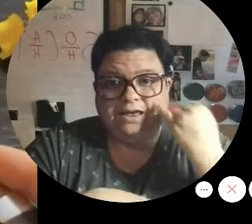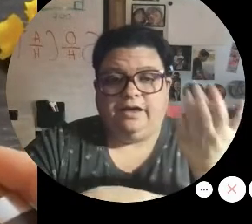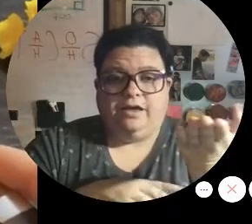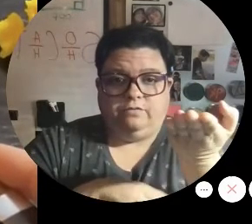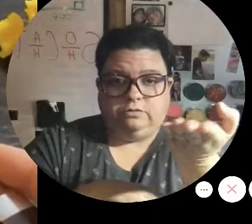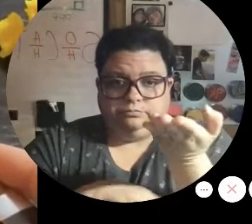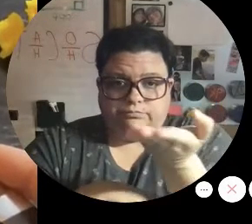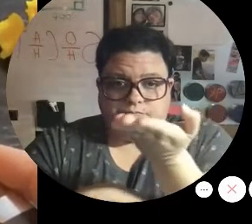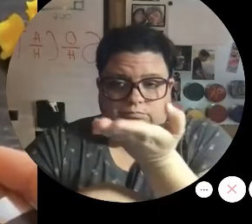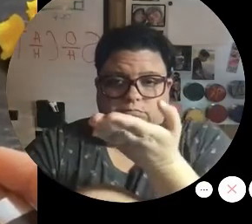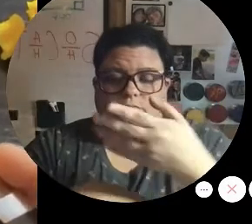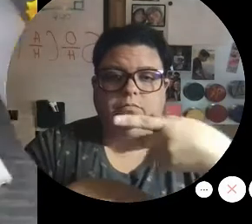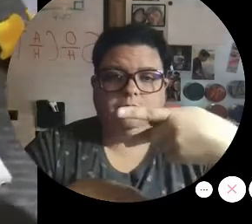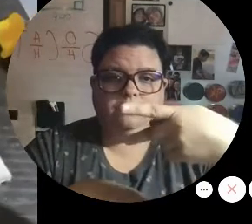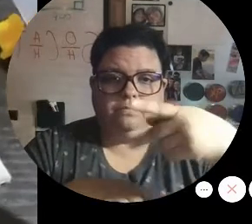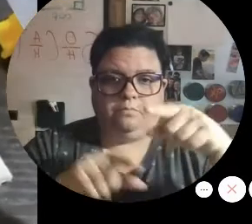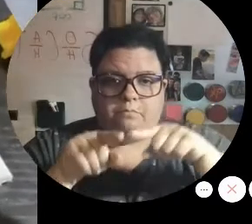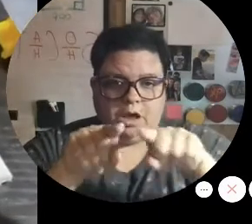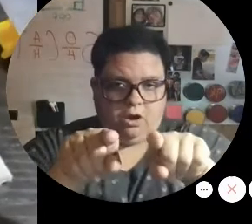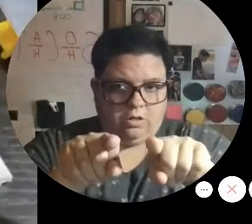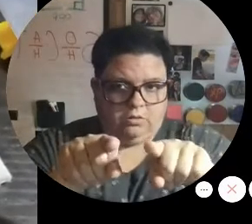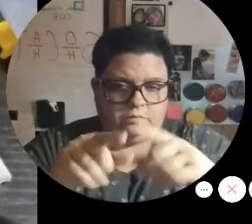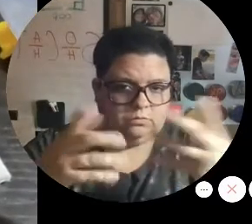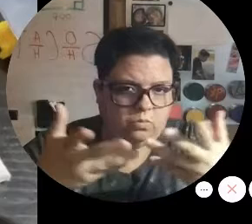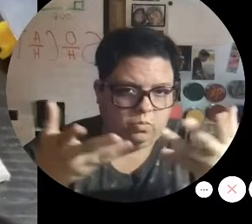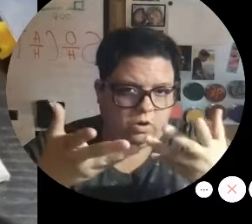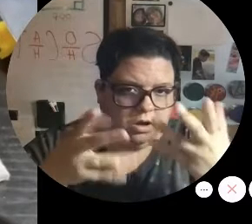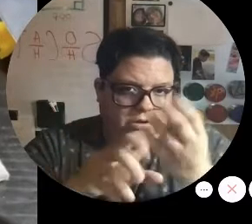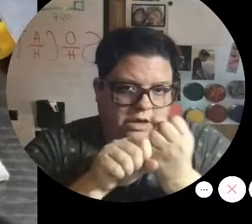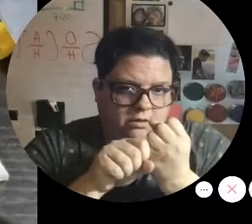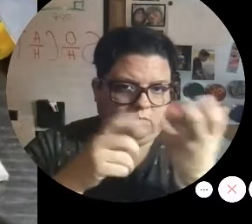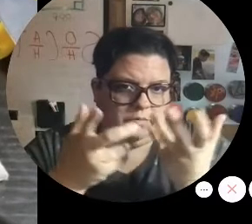the base, what shape are we going to get?